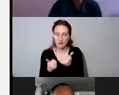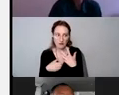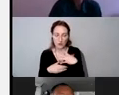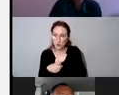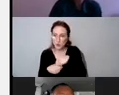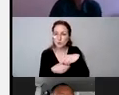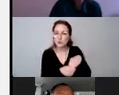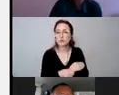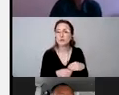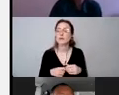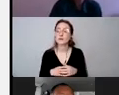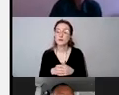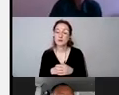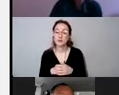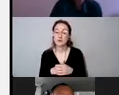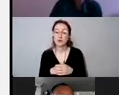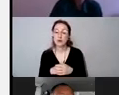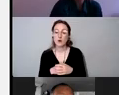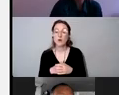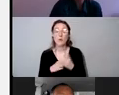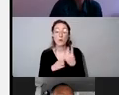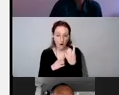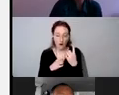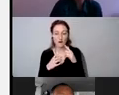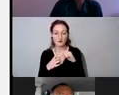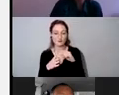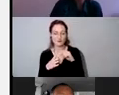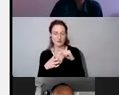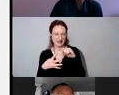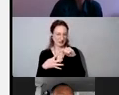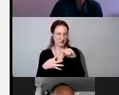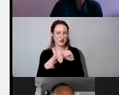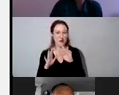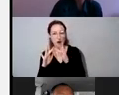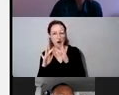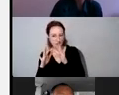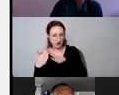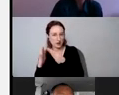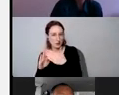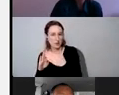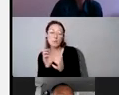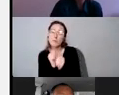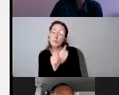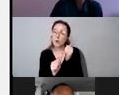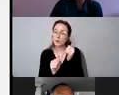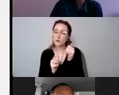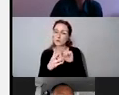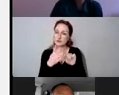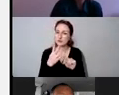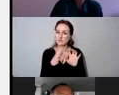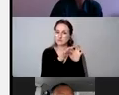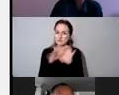Komsomolka is an online community. Most of Yulia's communities are in the social